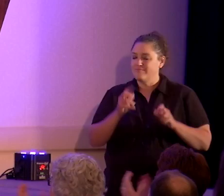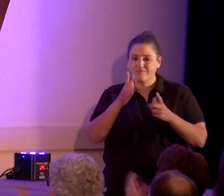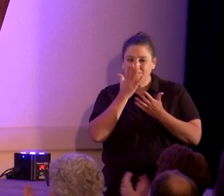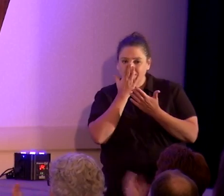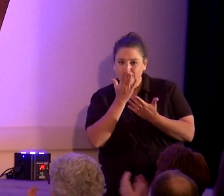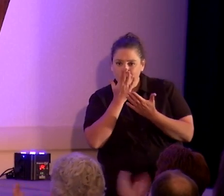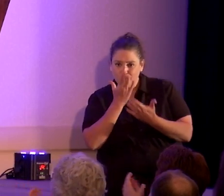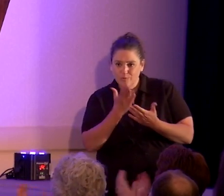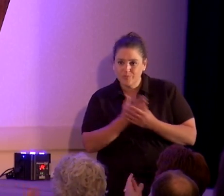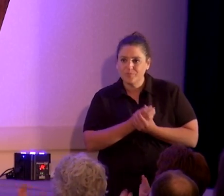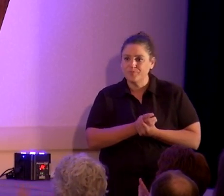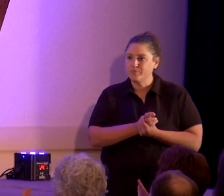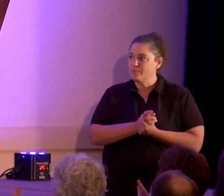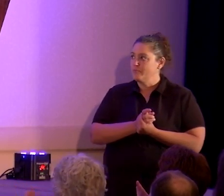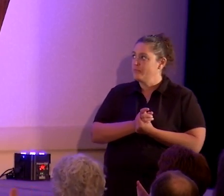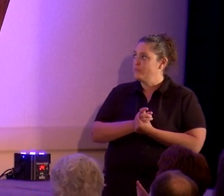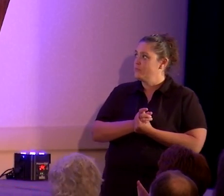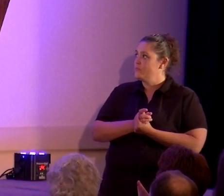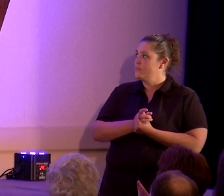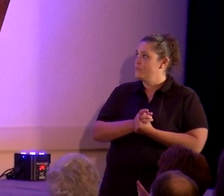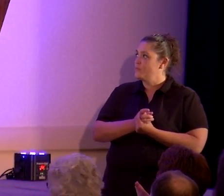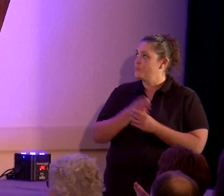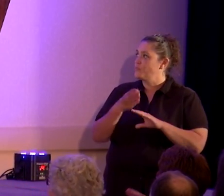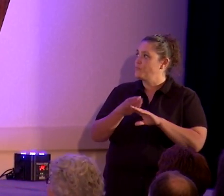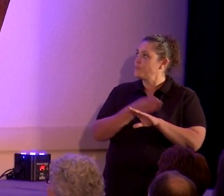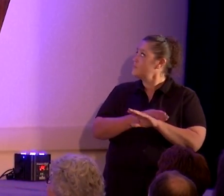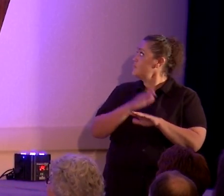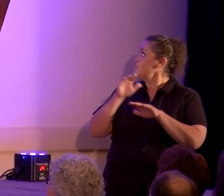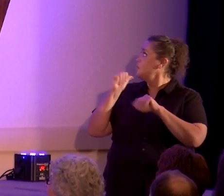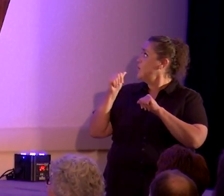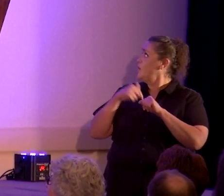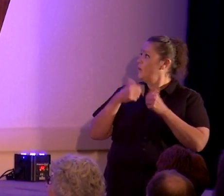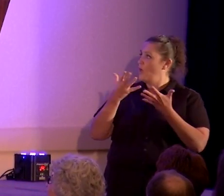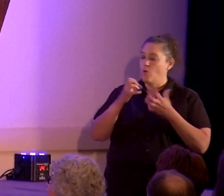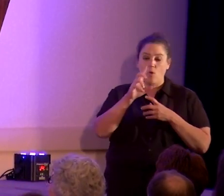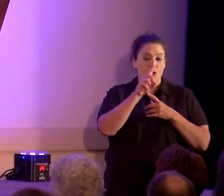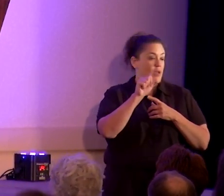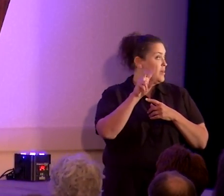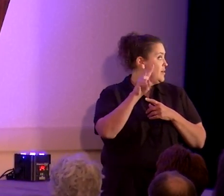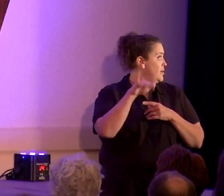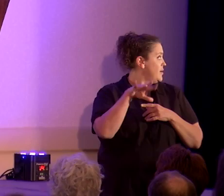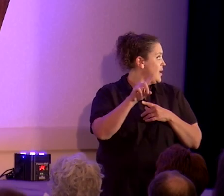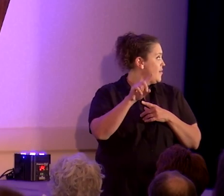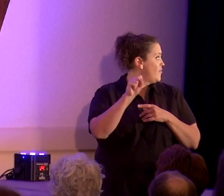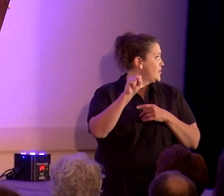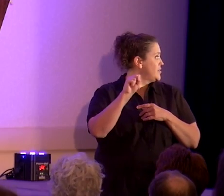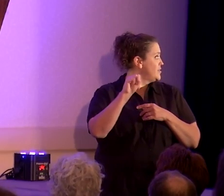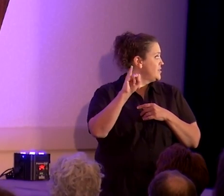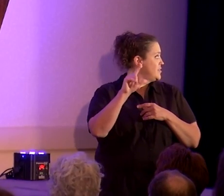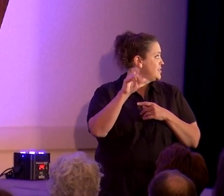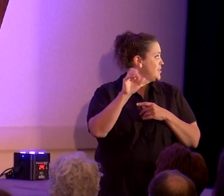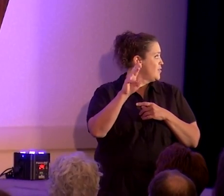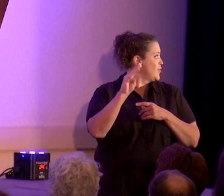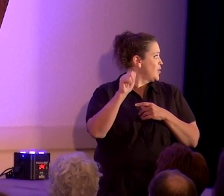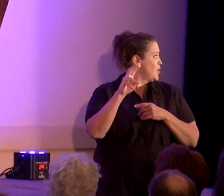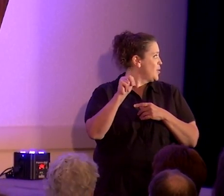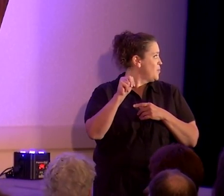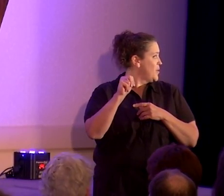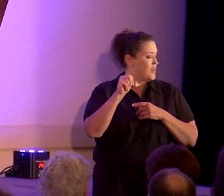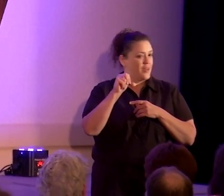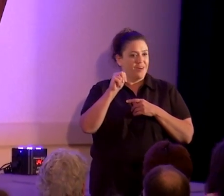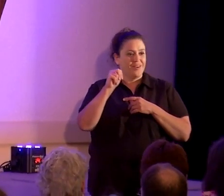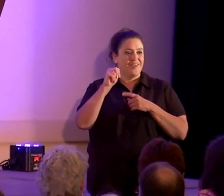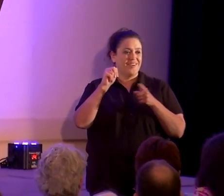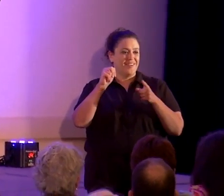so much. Before I let you go, I want David Silverman, the non-animator, president of